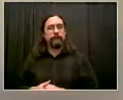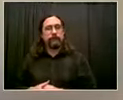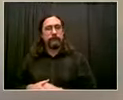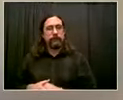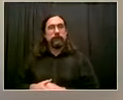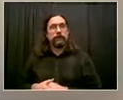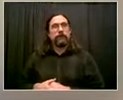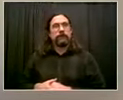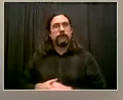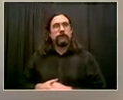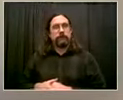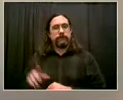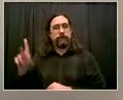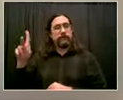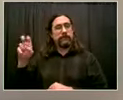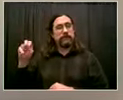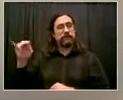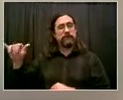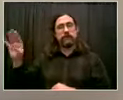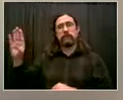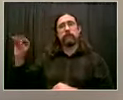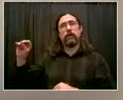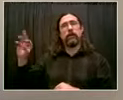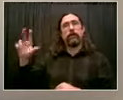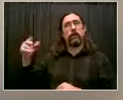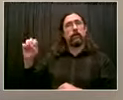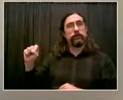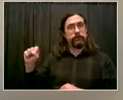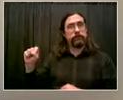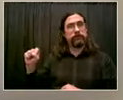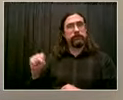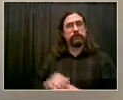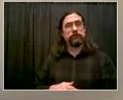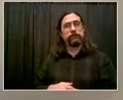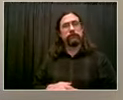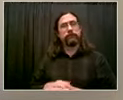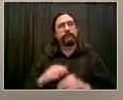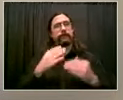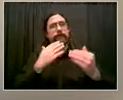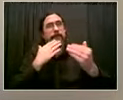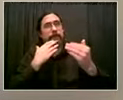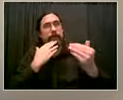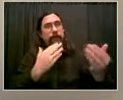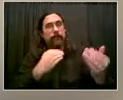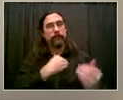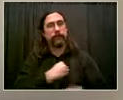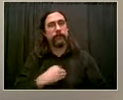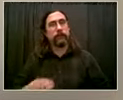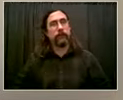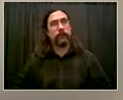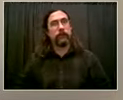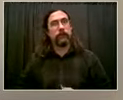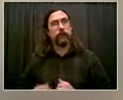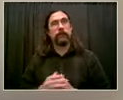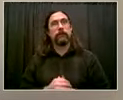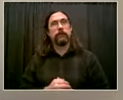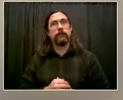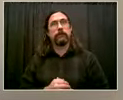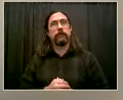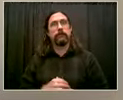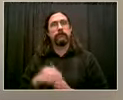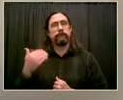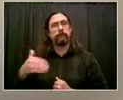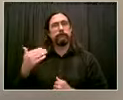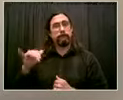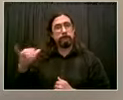who lost his life this weekend. You know, gun violence is an incredible tragedy for that family and for